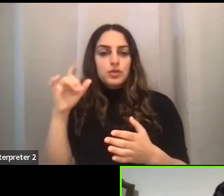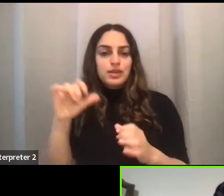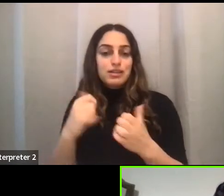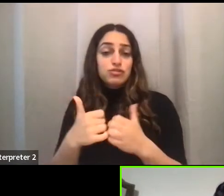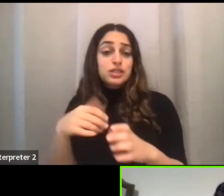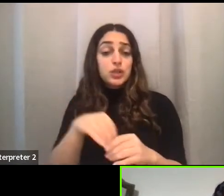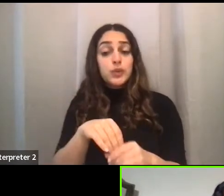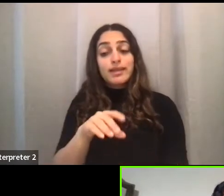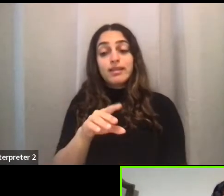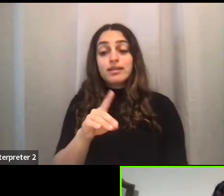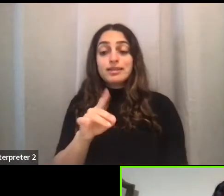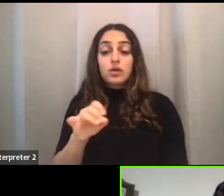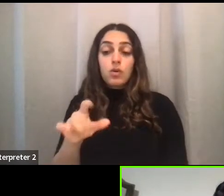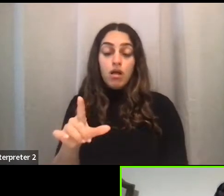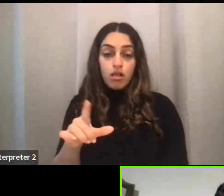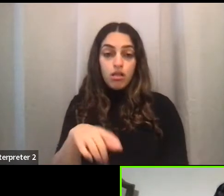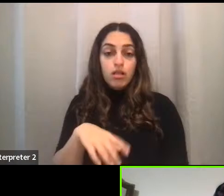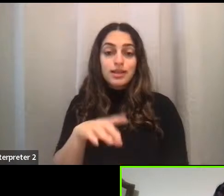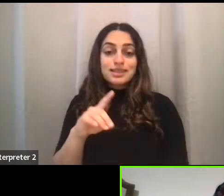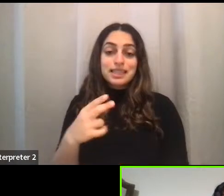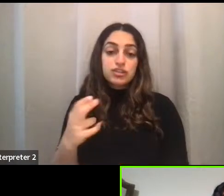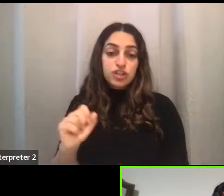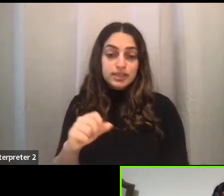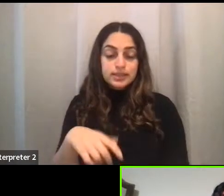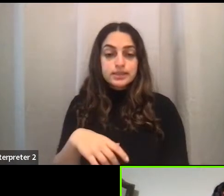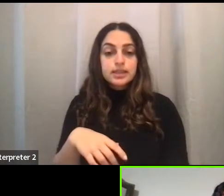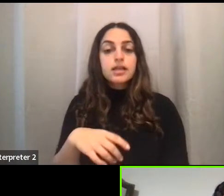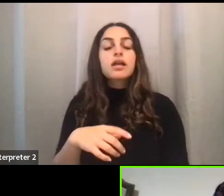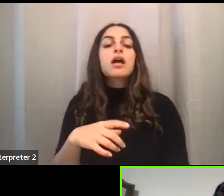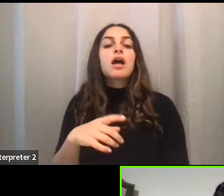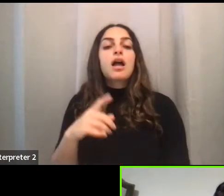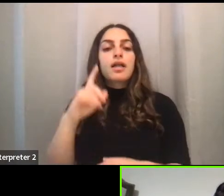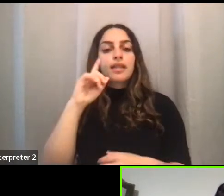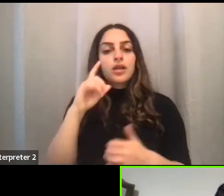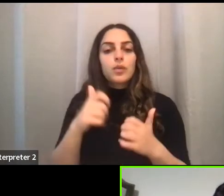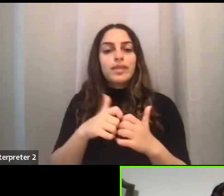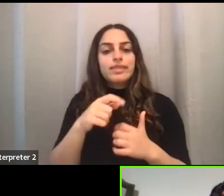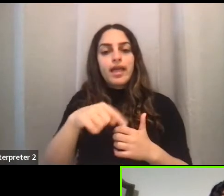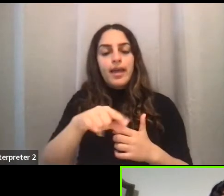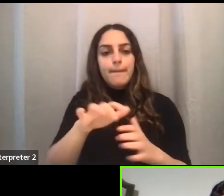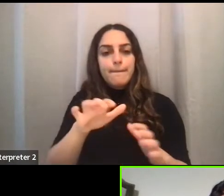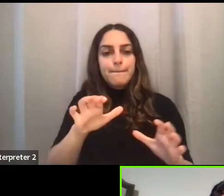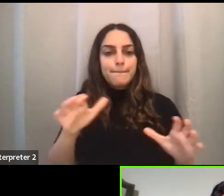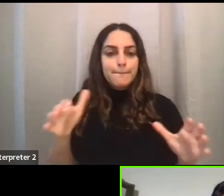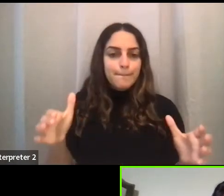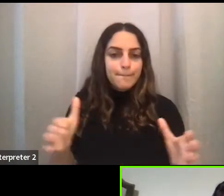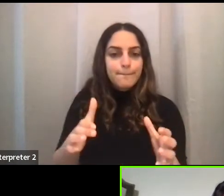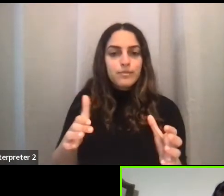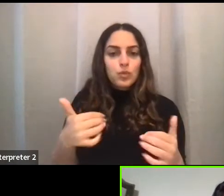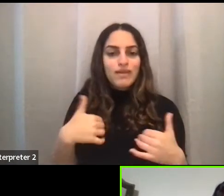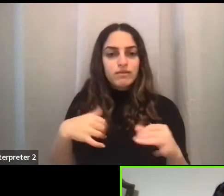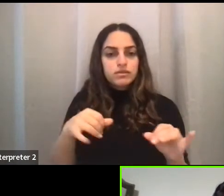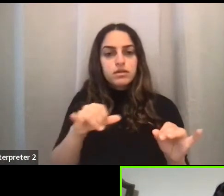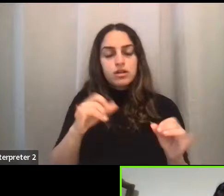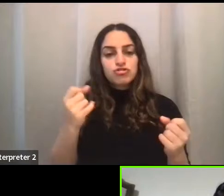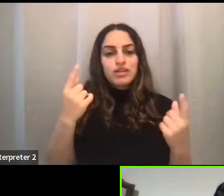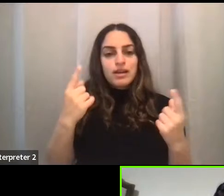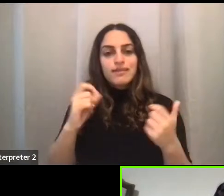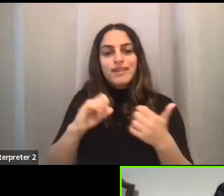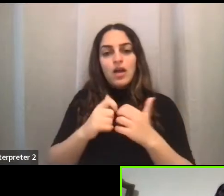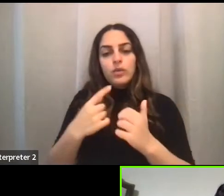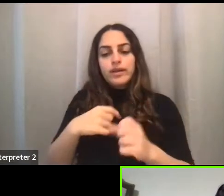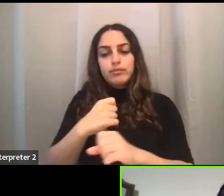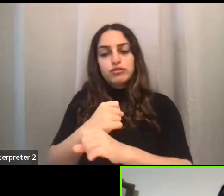department of labor and uh dhs but i think with them coming together to reach an understanding for how we can protect